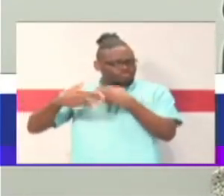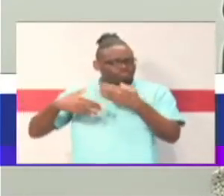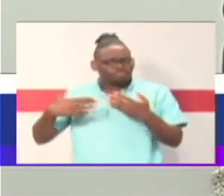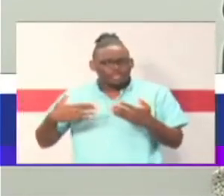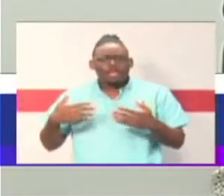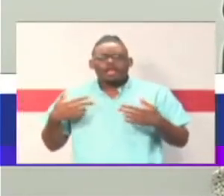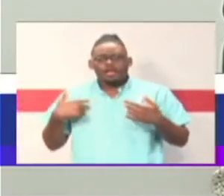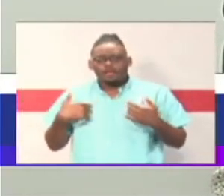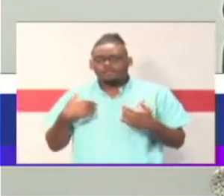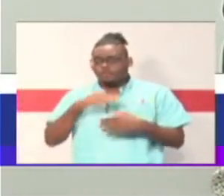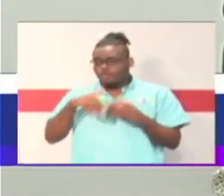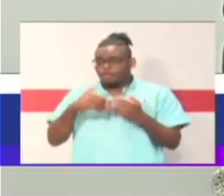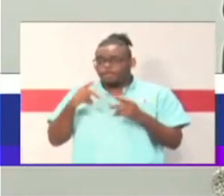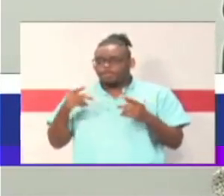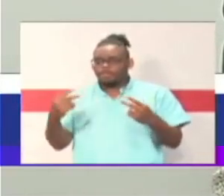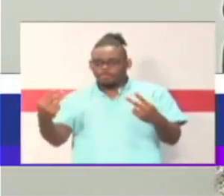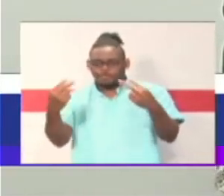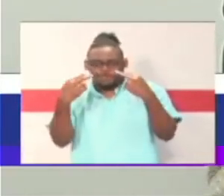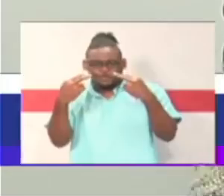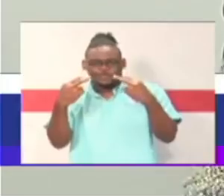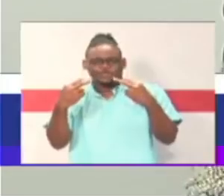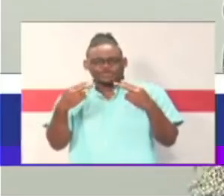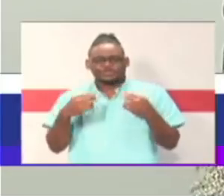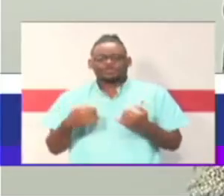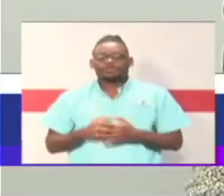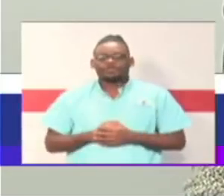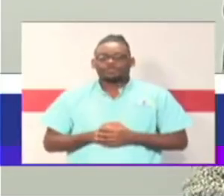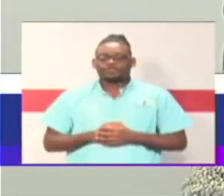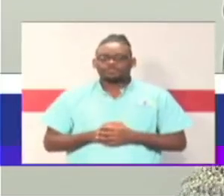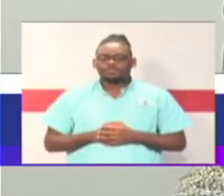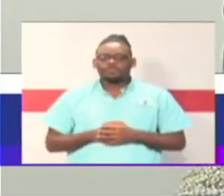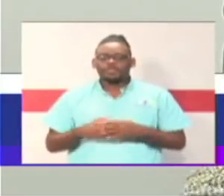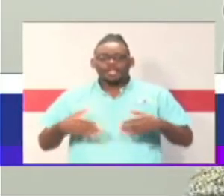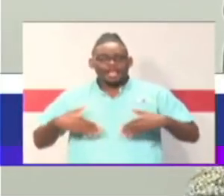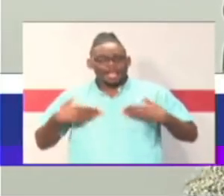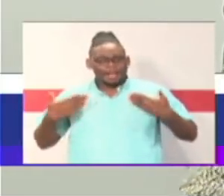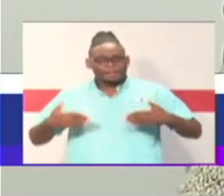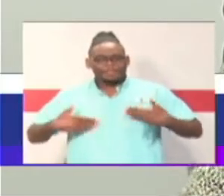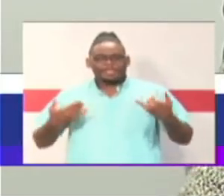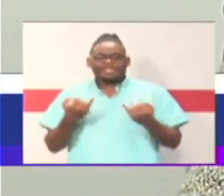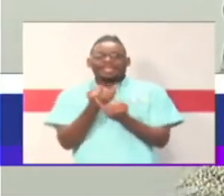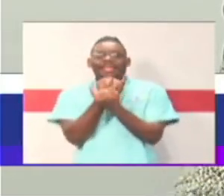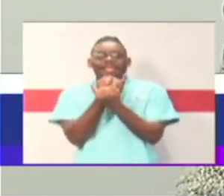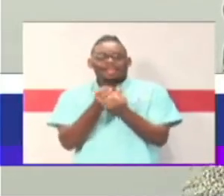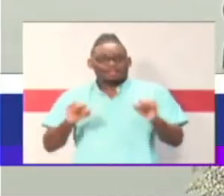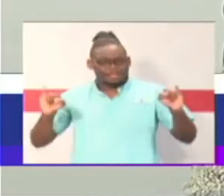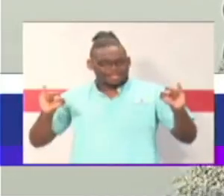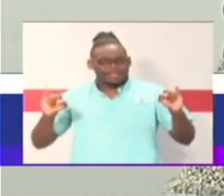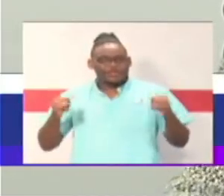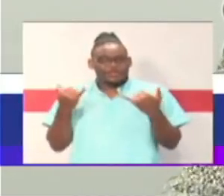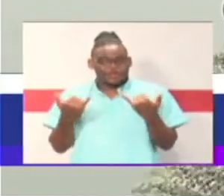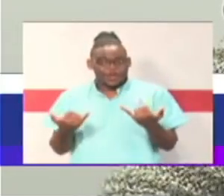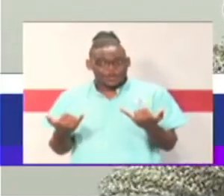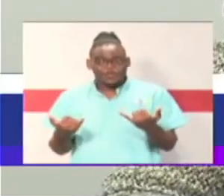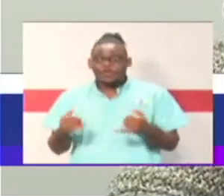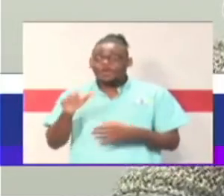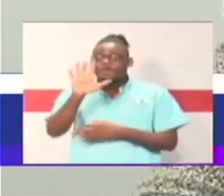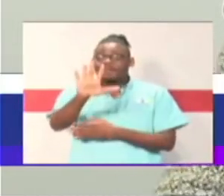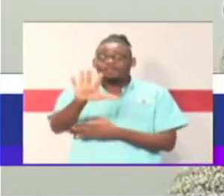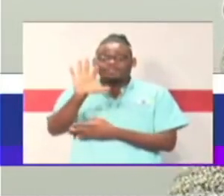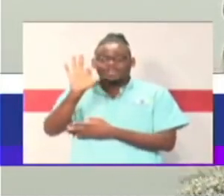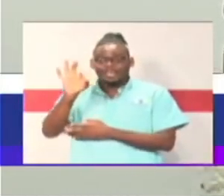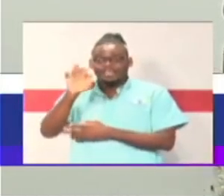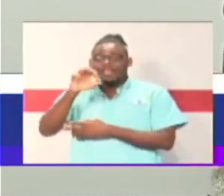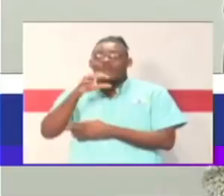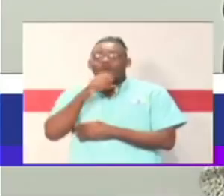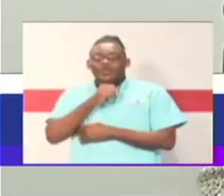listening population of Trinidad and Tobago. Happy Independence Day to all. We are now 59 years old as a country.